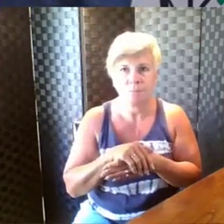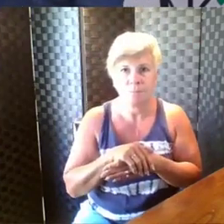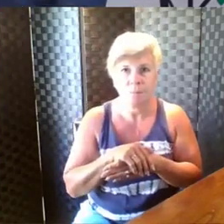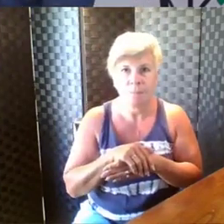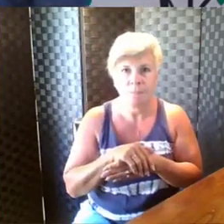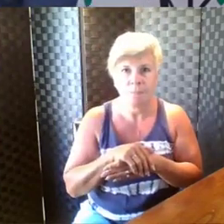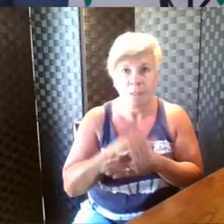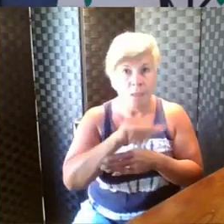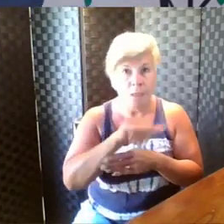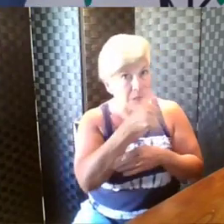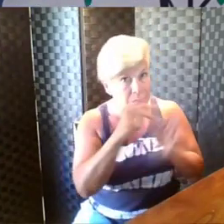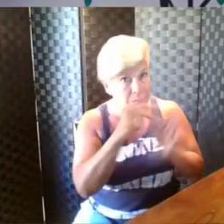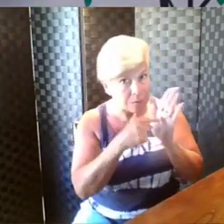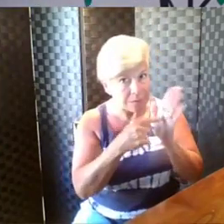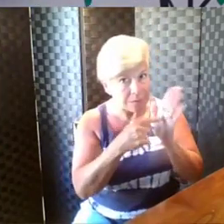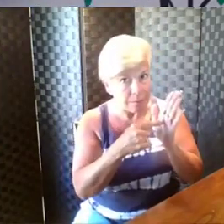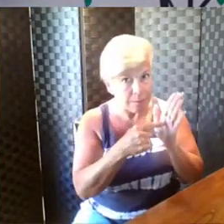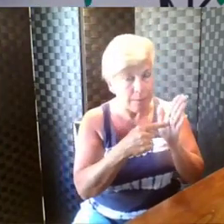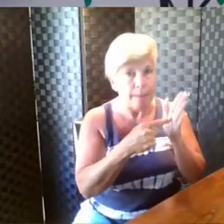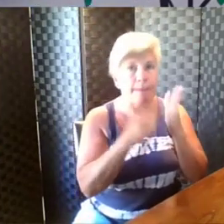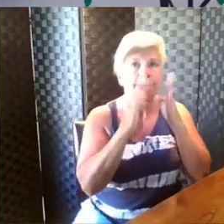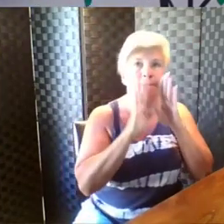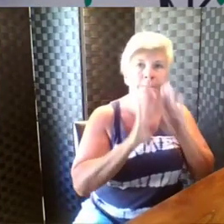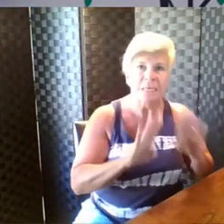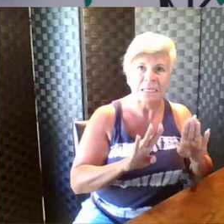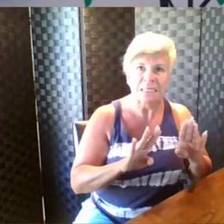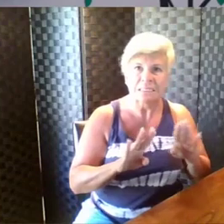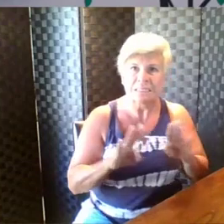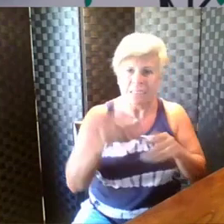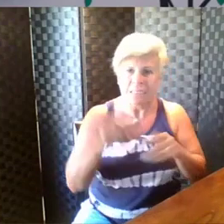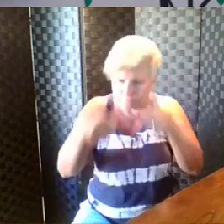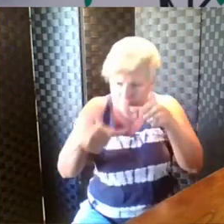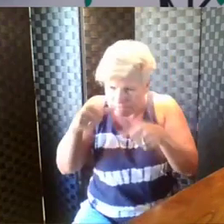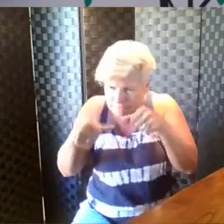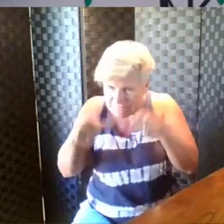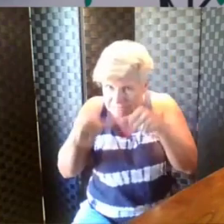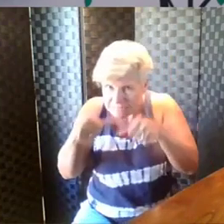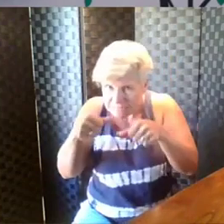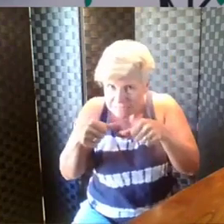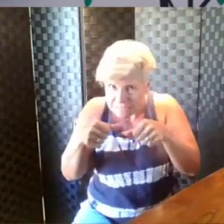Here are some other examples. Peace and peace.